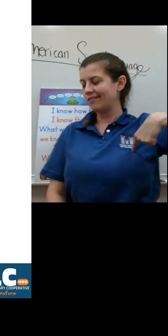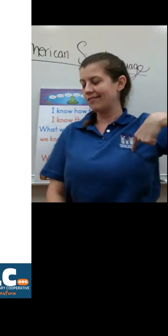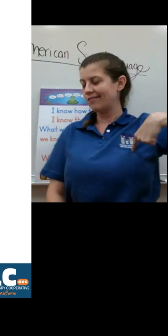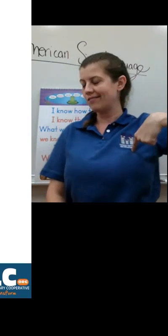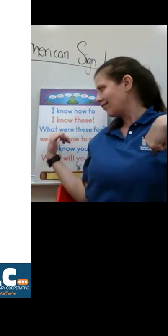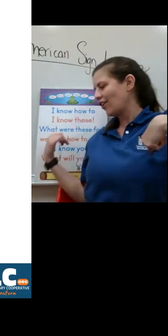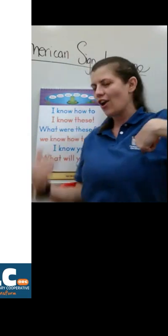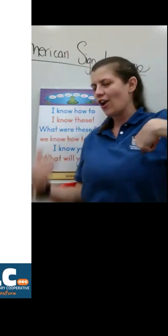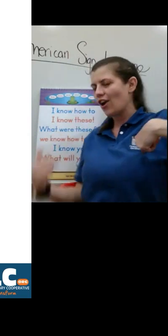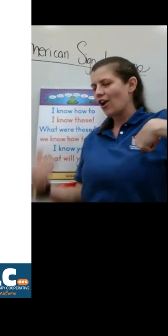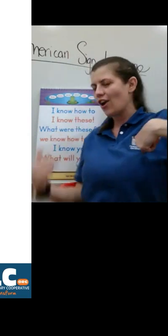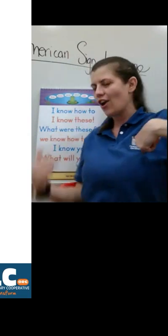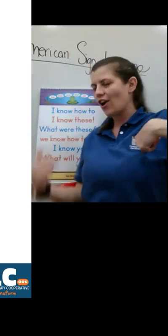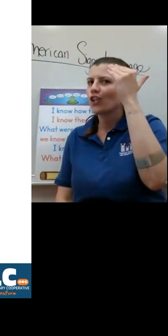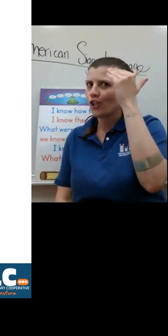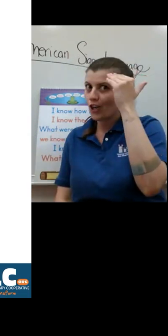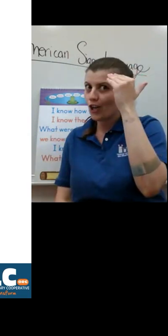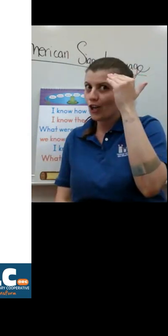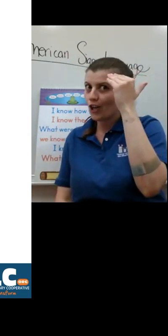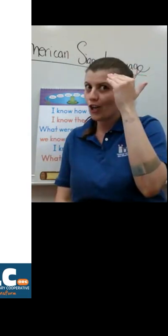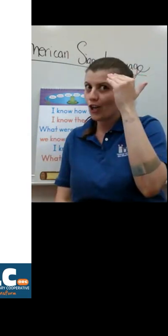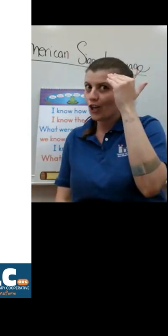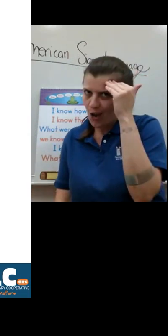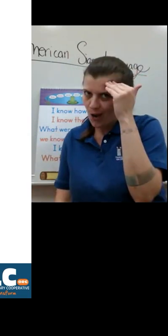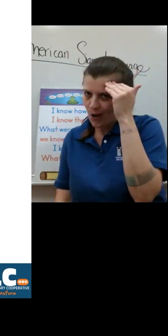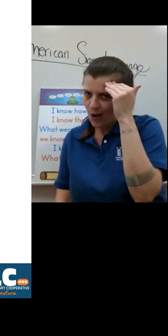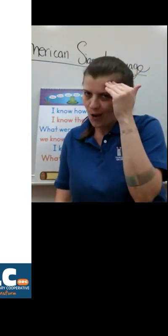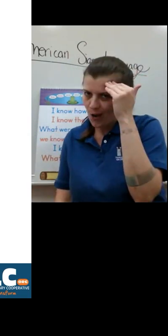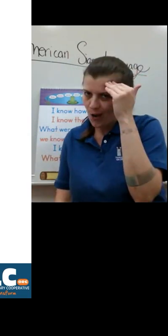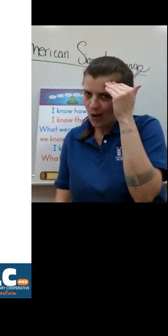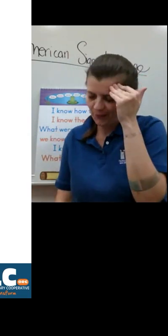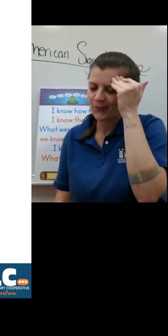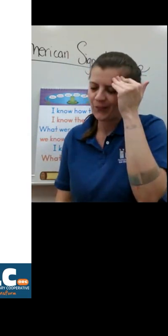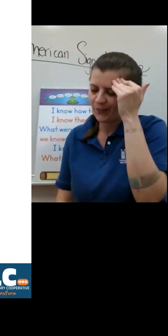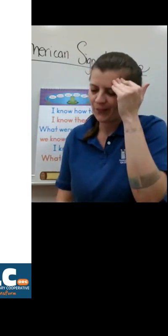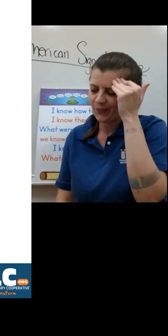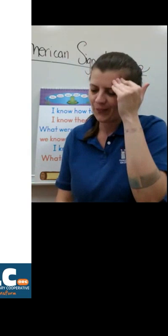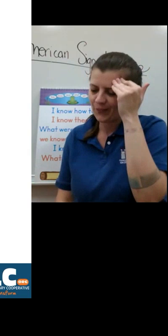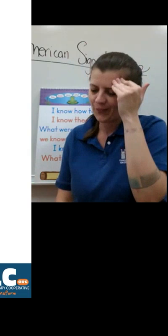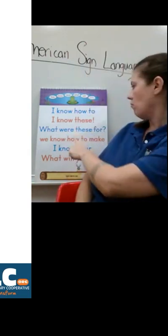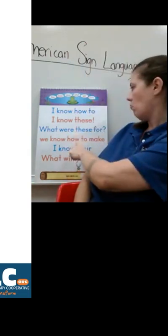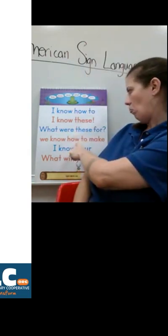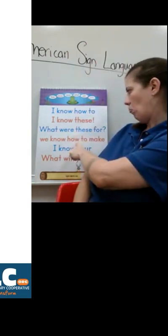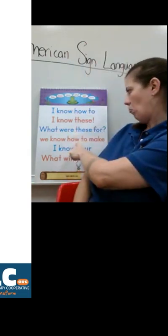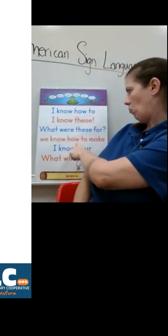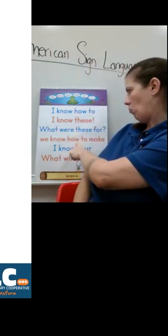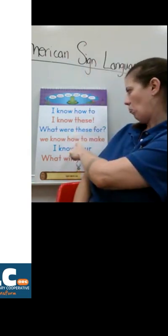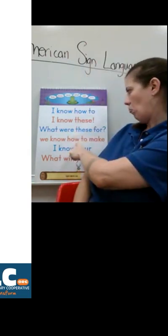we.